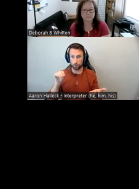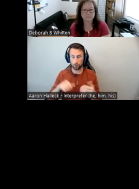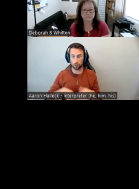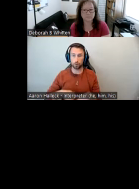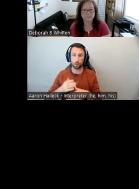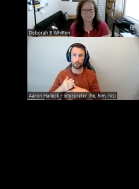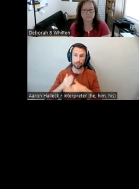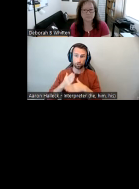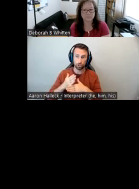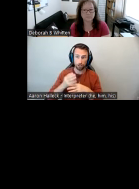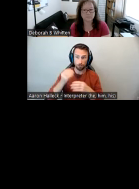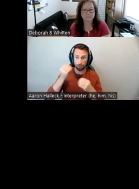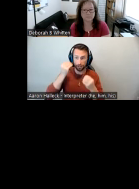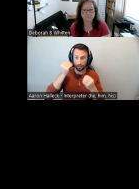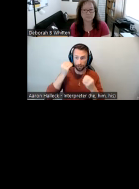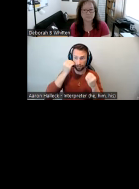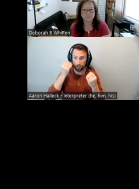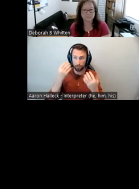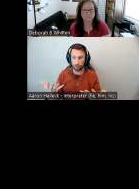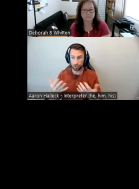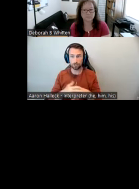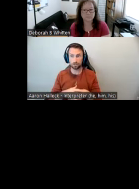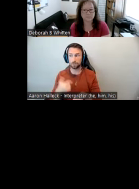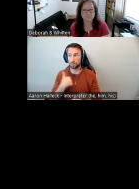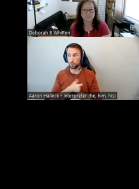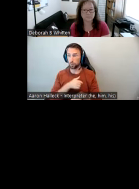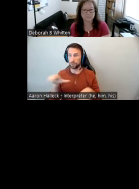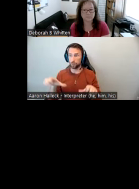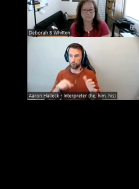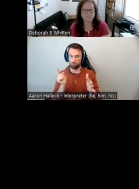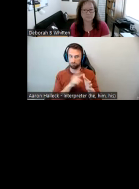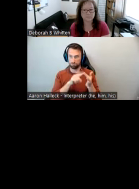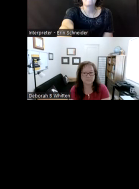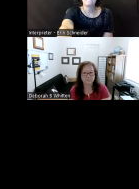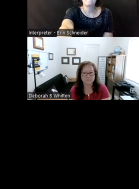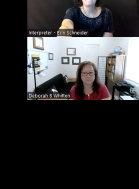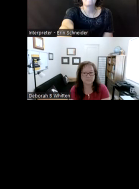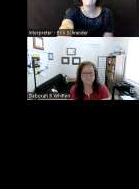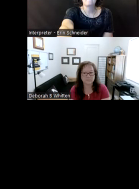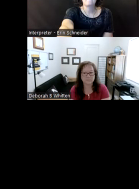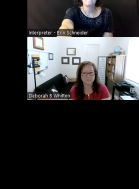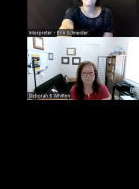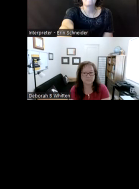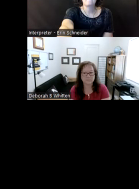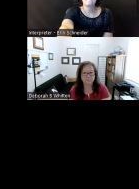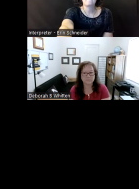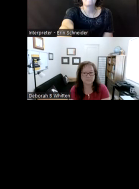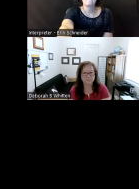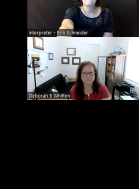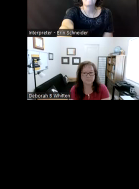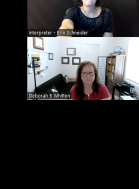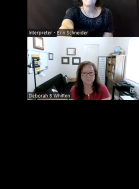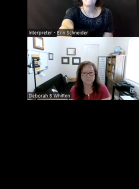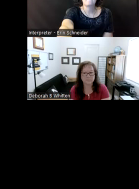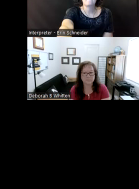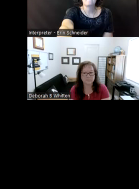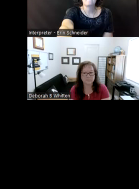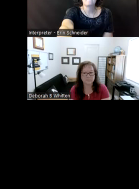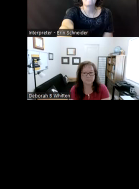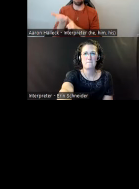information. We do all of these things in support of a people-centric culture in order